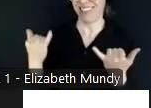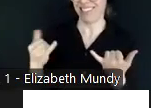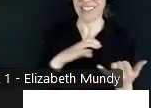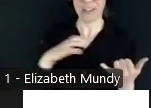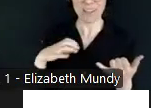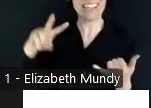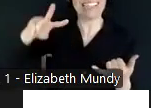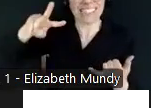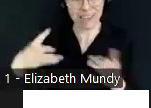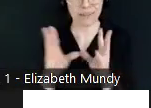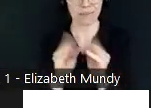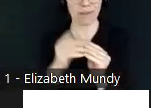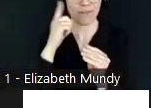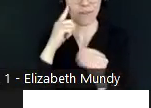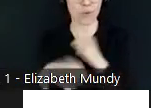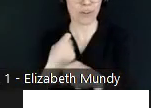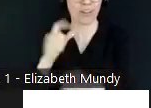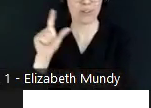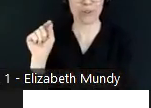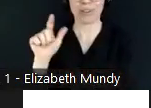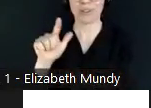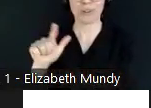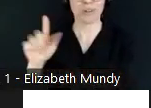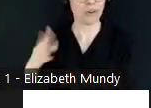2024. Next slide, Callie.